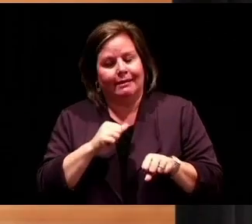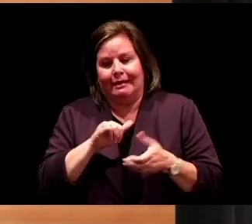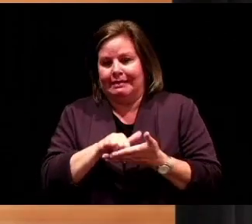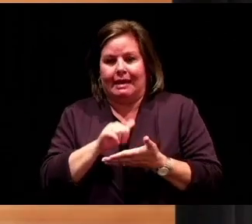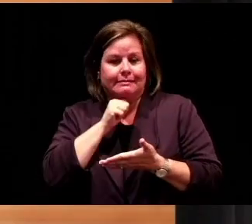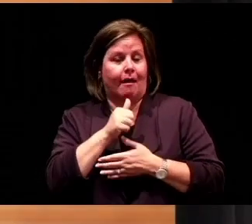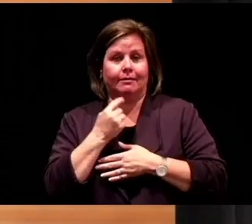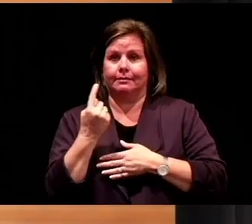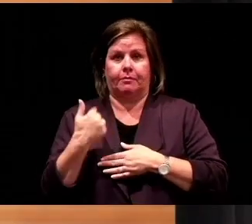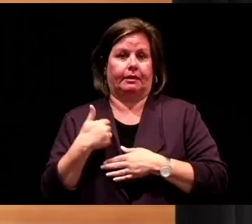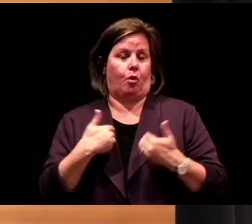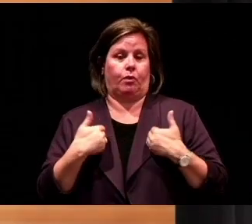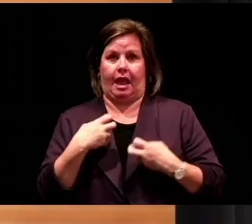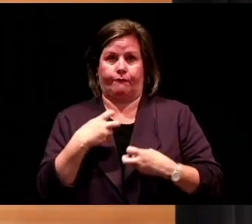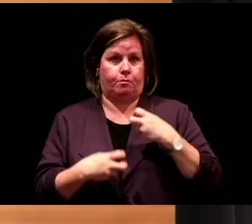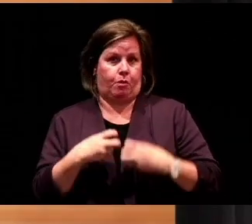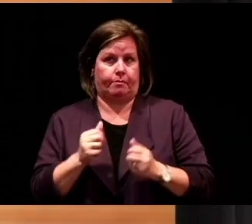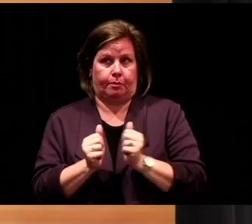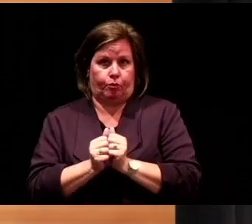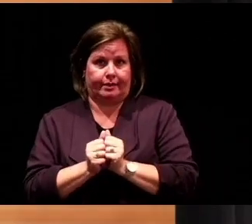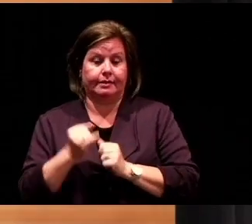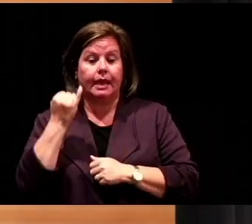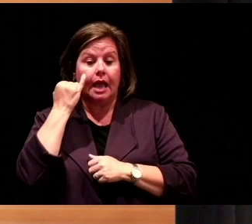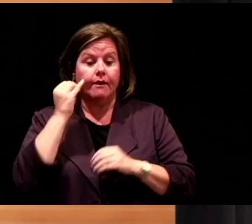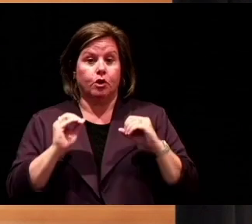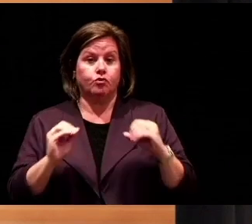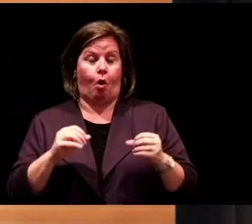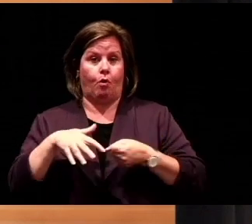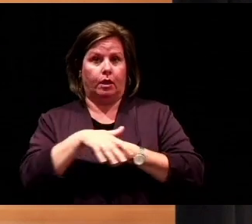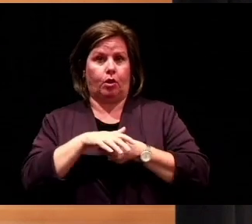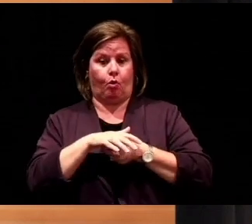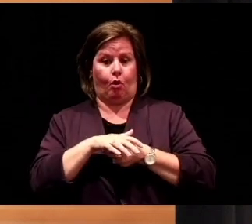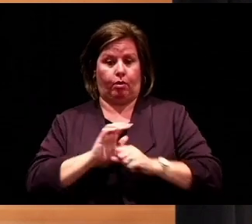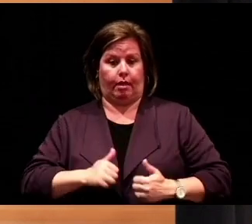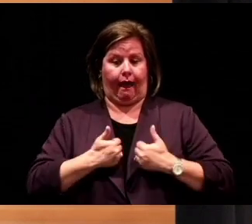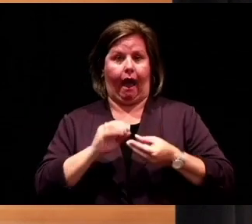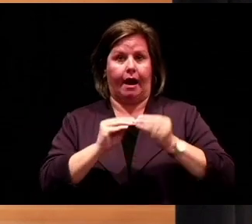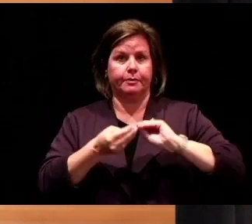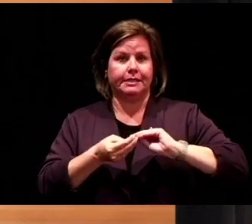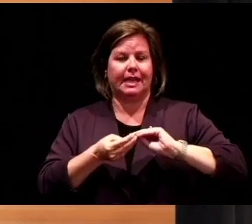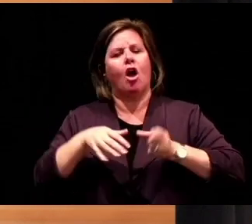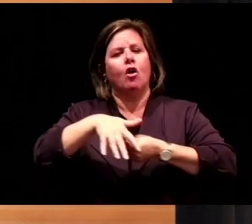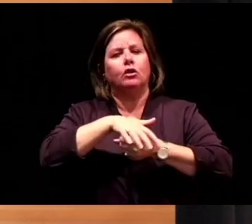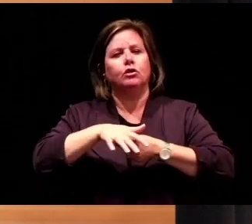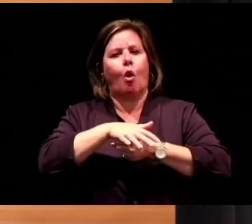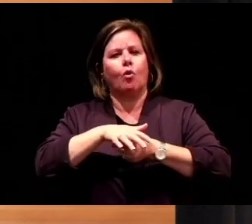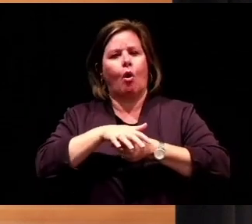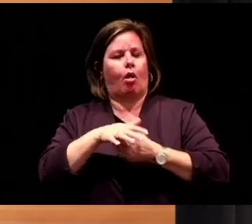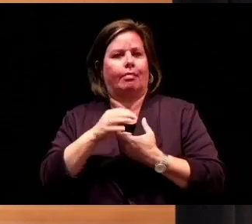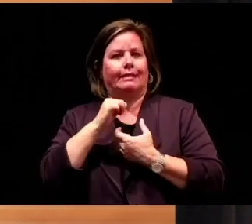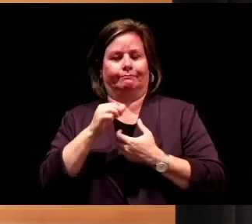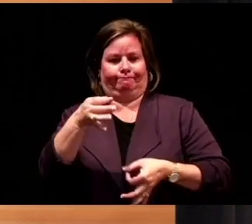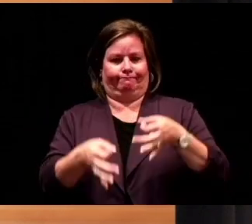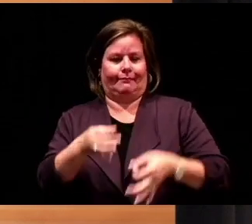person thereafter, we're talking about 50 square feet per person in a bedroom in order to determine how many people could safely live in